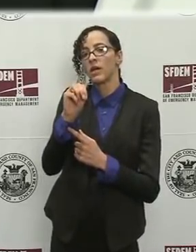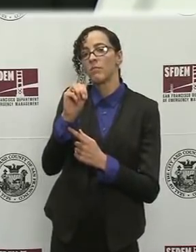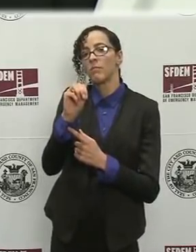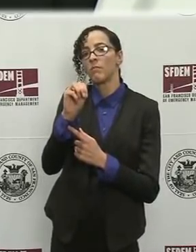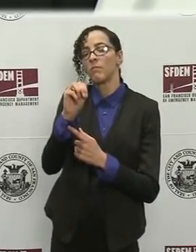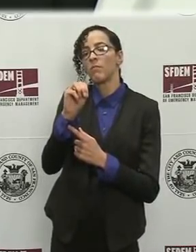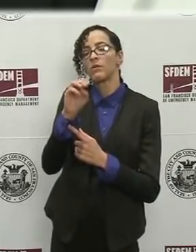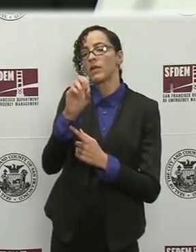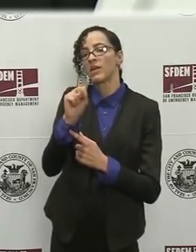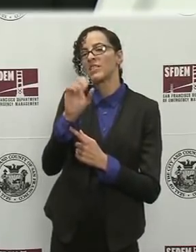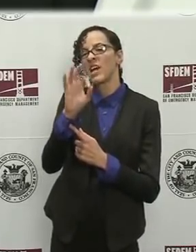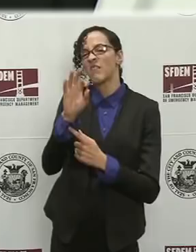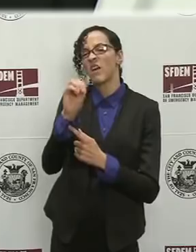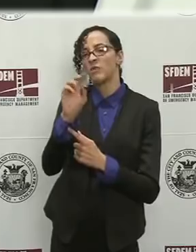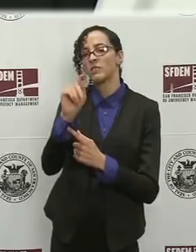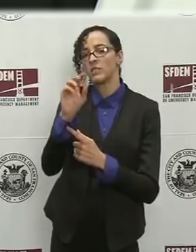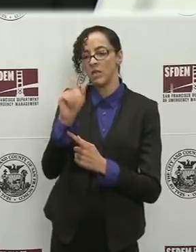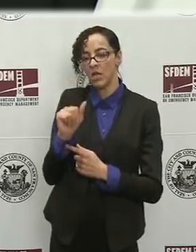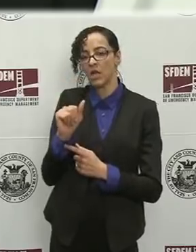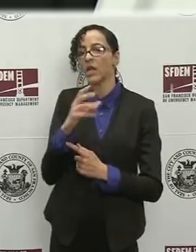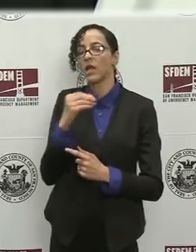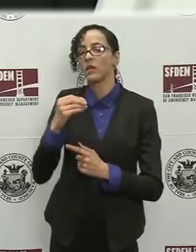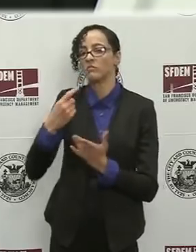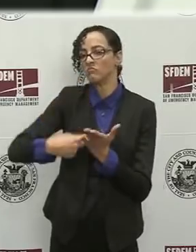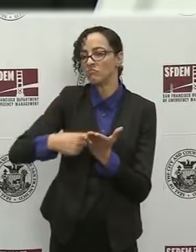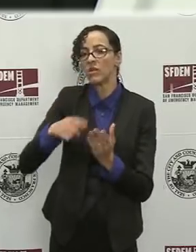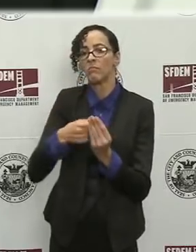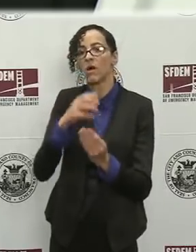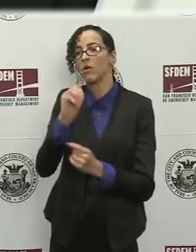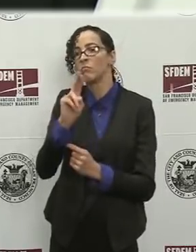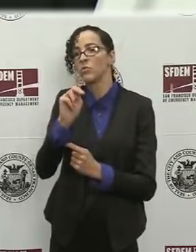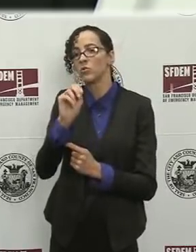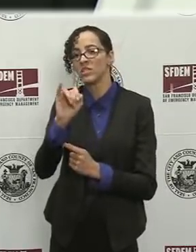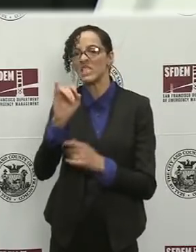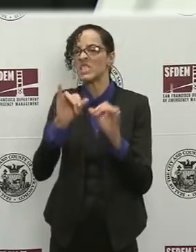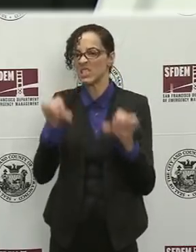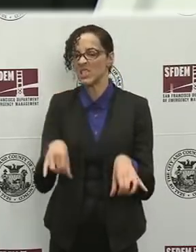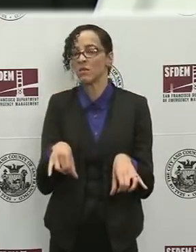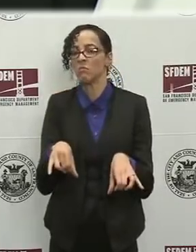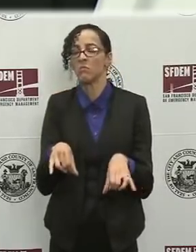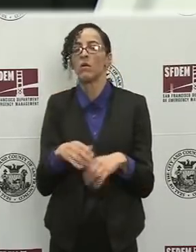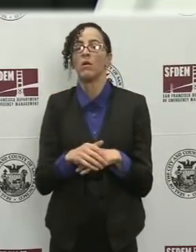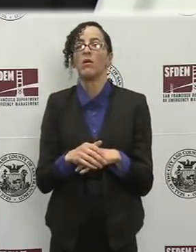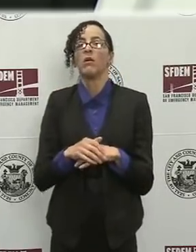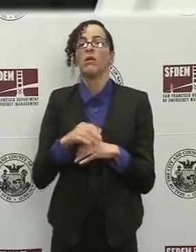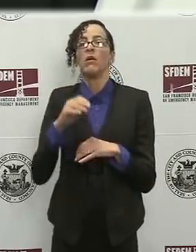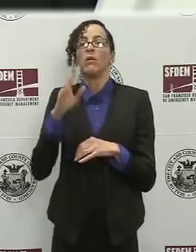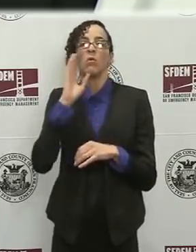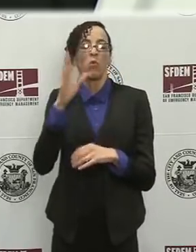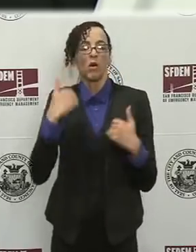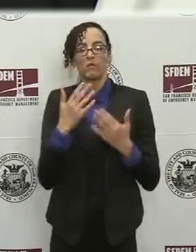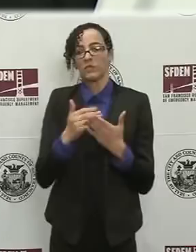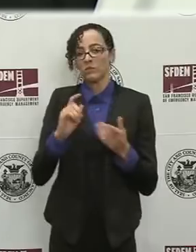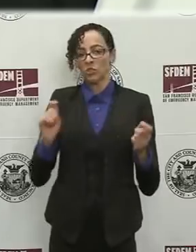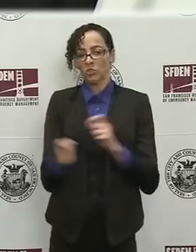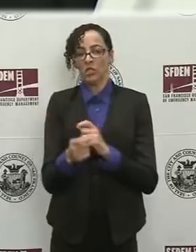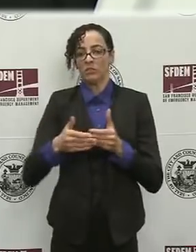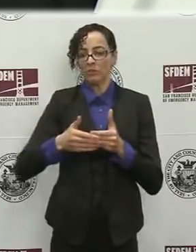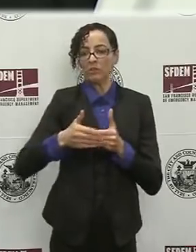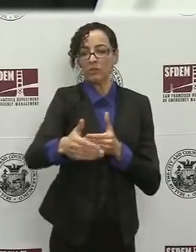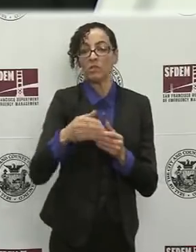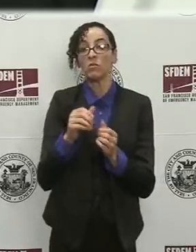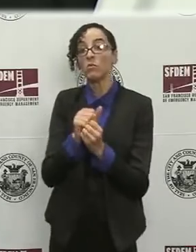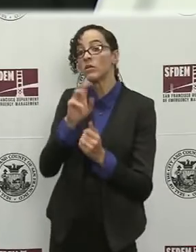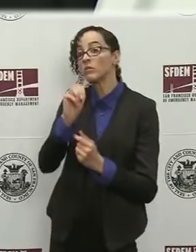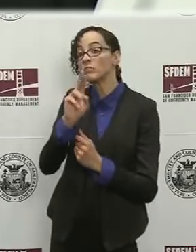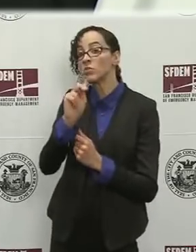We know that there are going to be some changes with Muni and the bus service in the coming days, and that's why it's critical